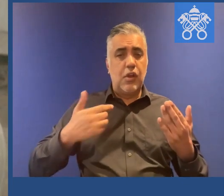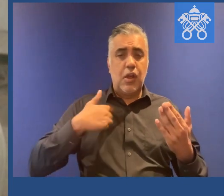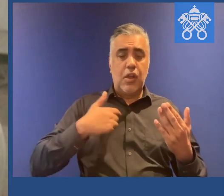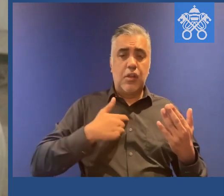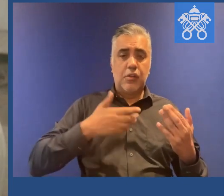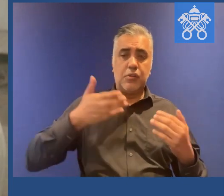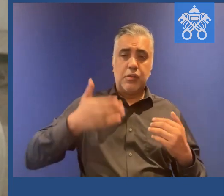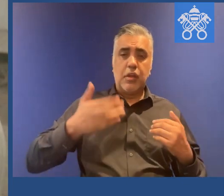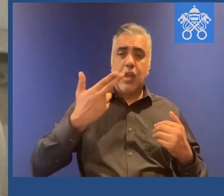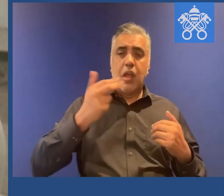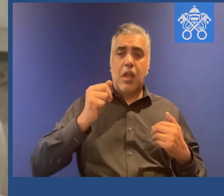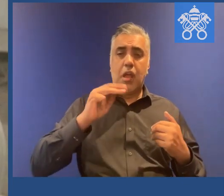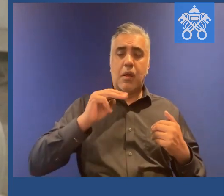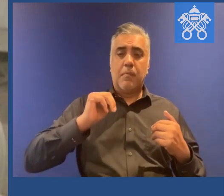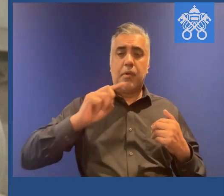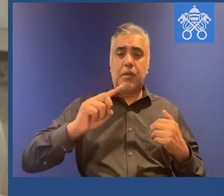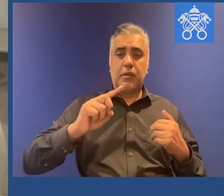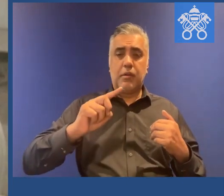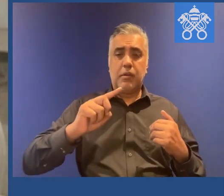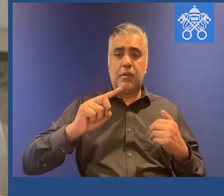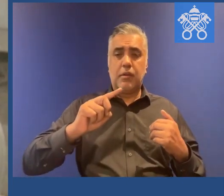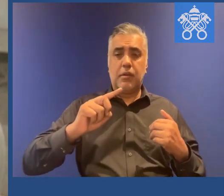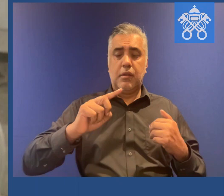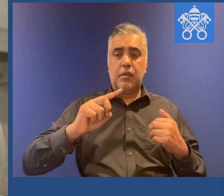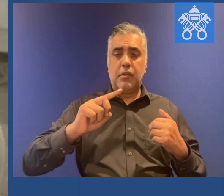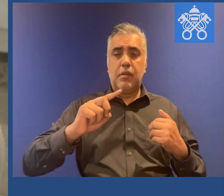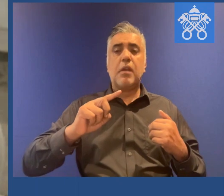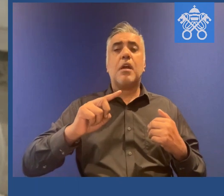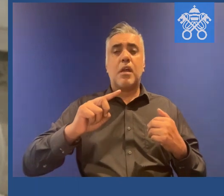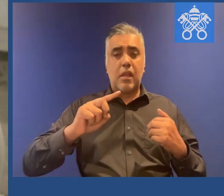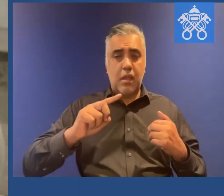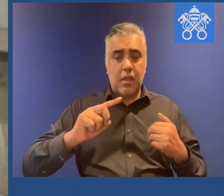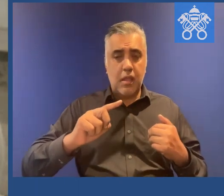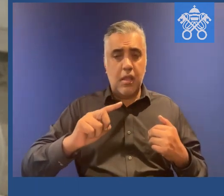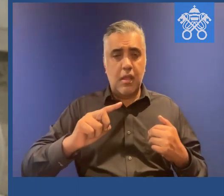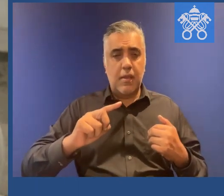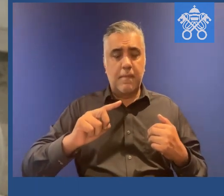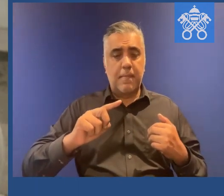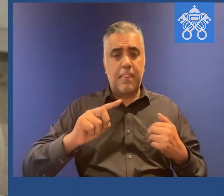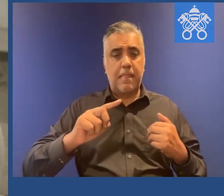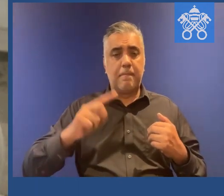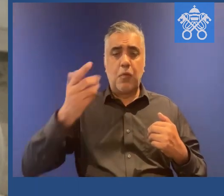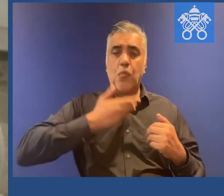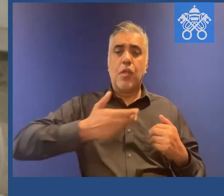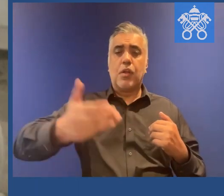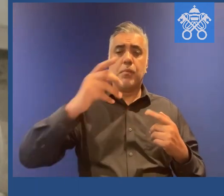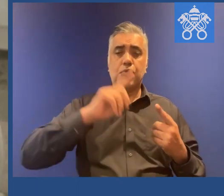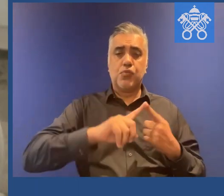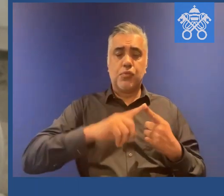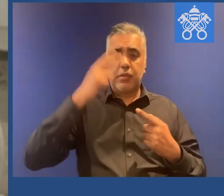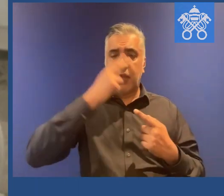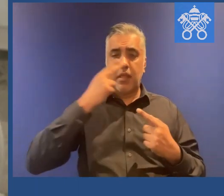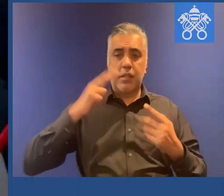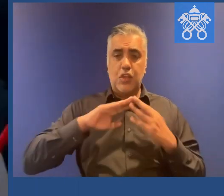1938-39, Sheikh Hamad bin Issa bin Salman al-Khalifa, Emir of Bahrain, welcomed the